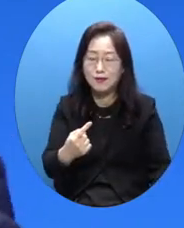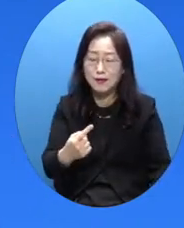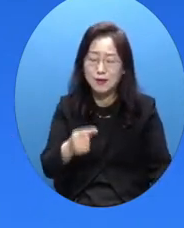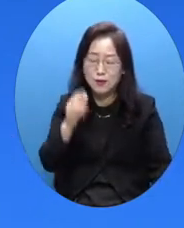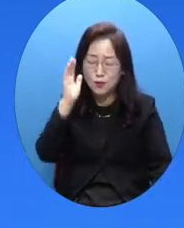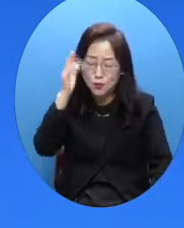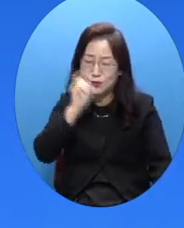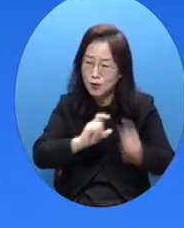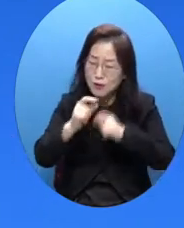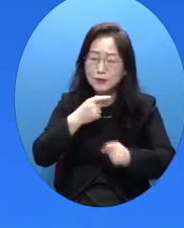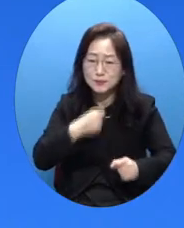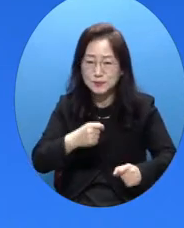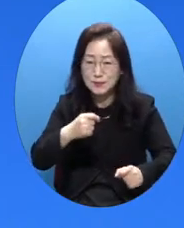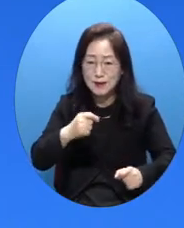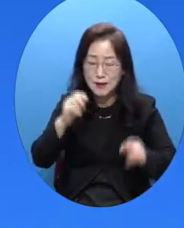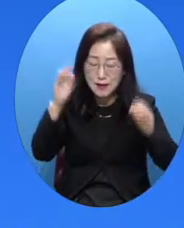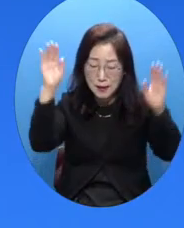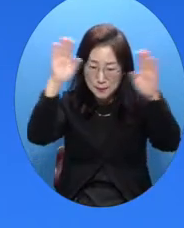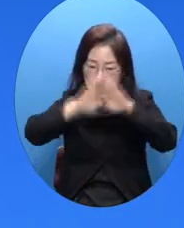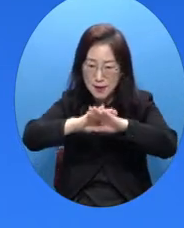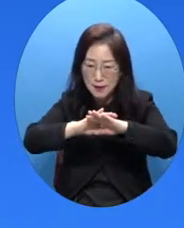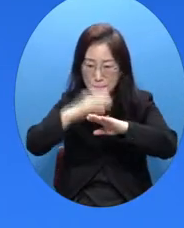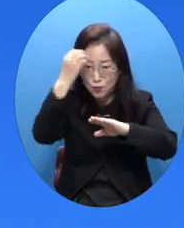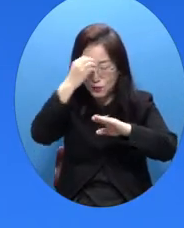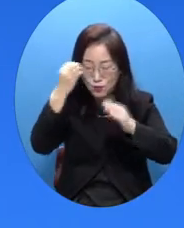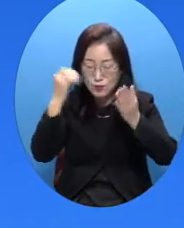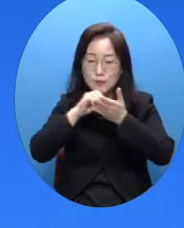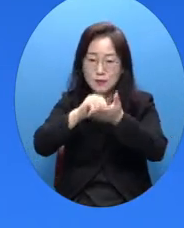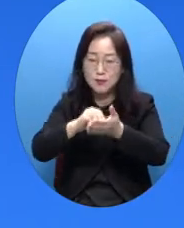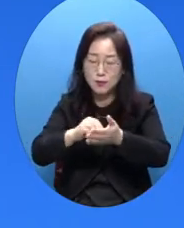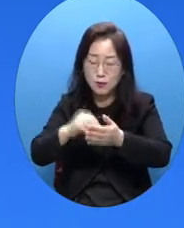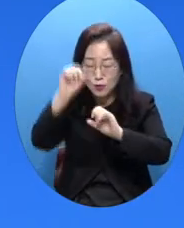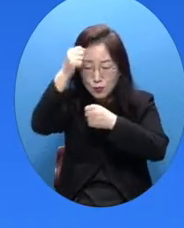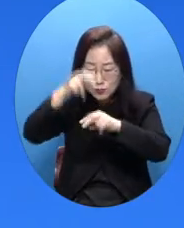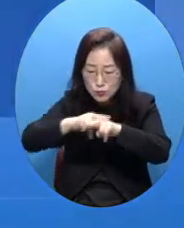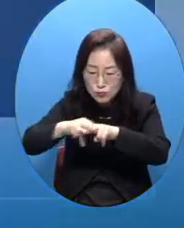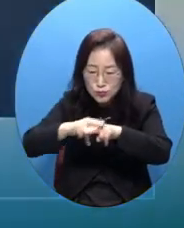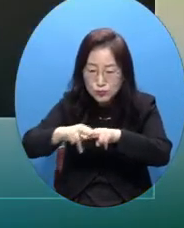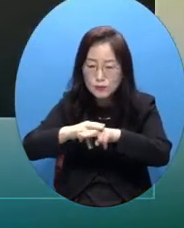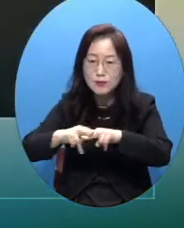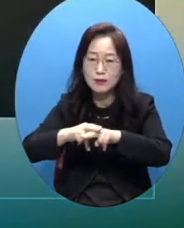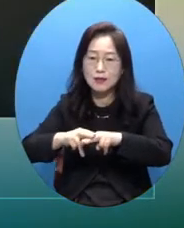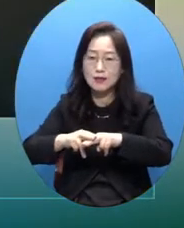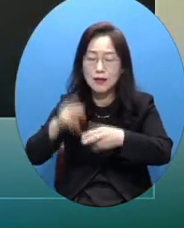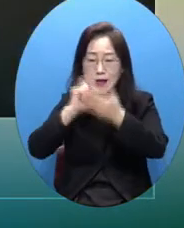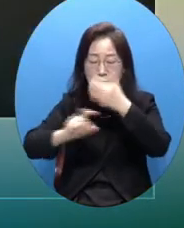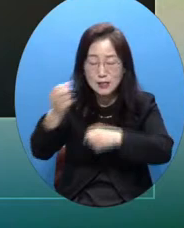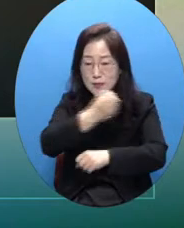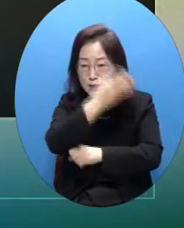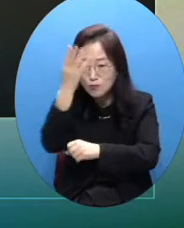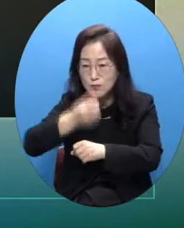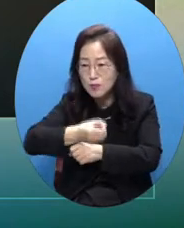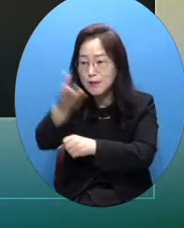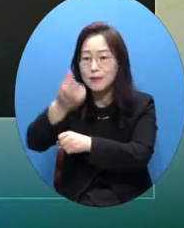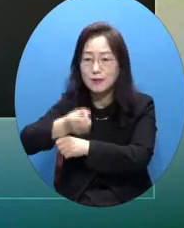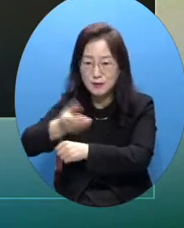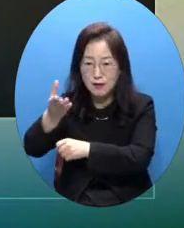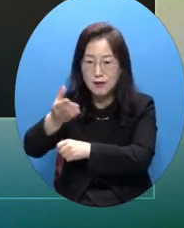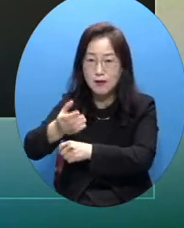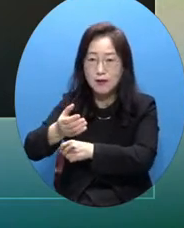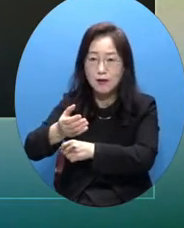Elementary School by his support and he also went to middle school in high school at the age of